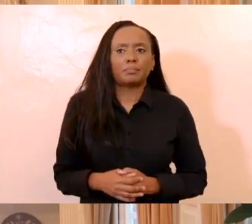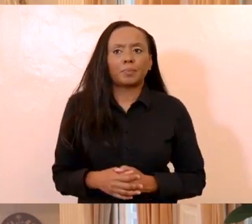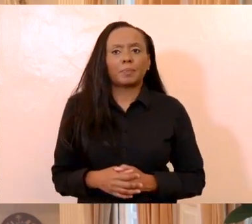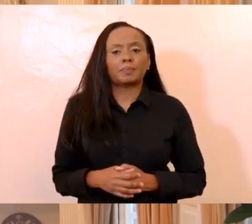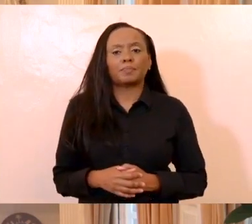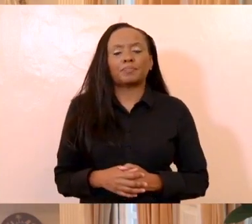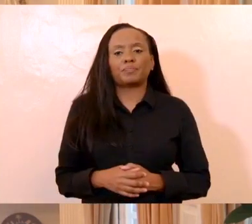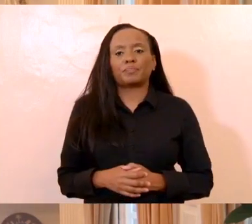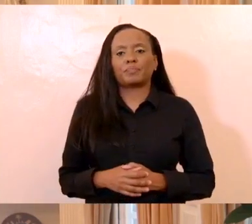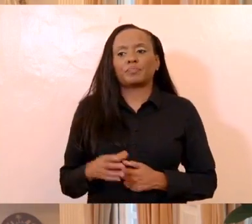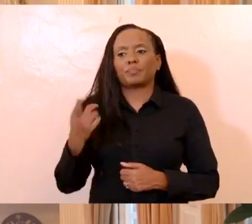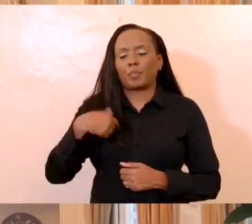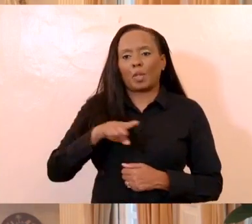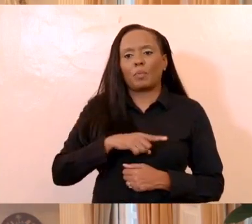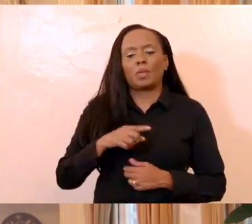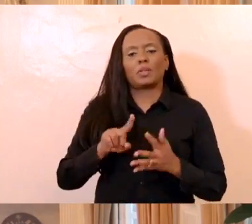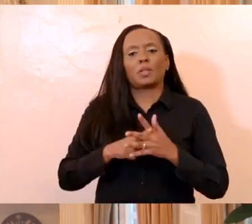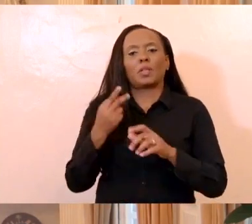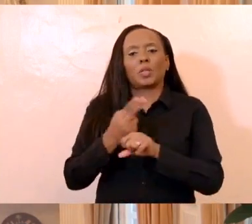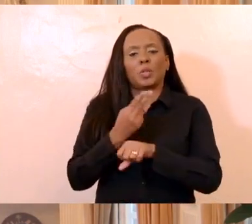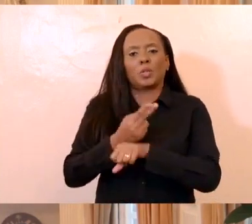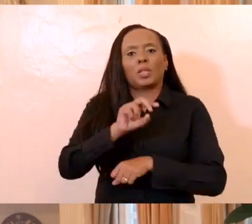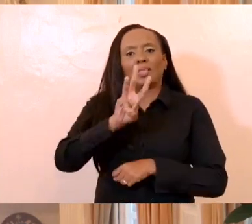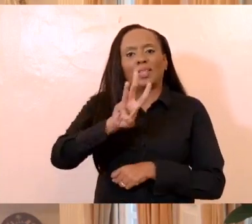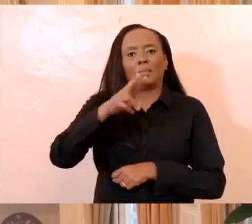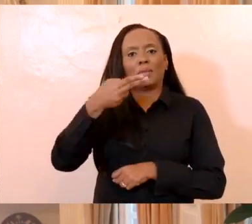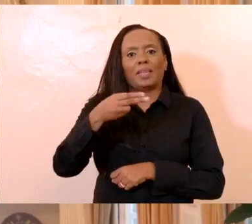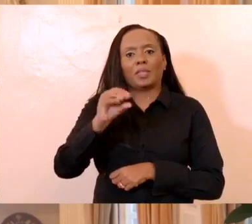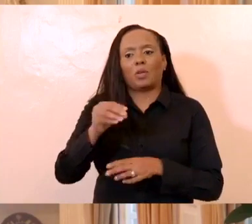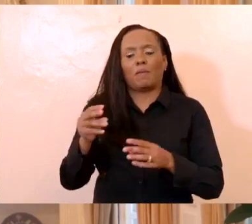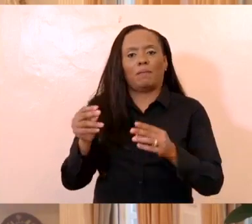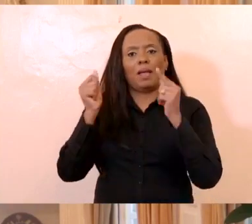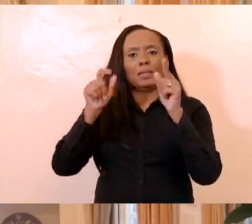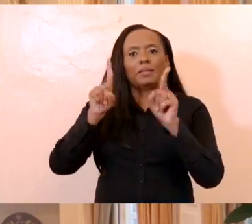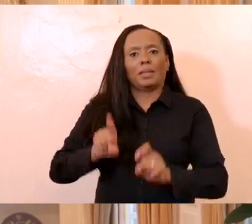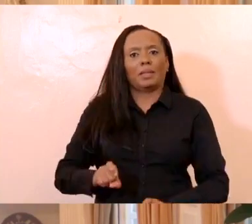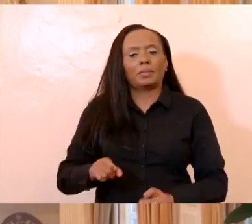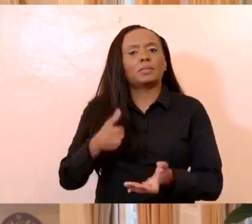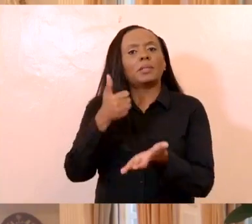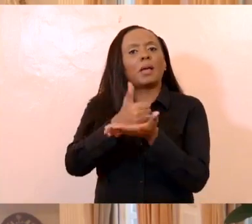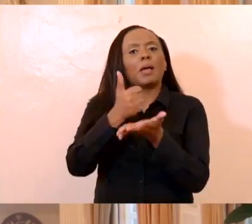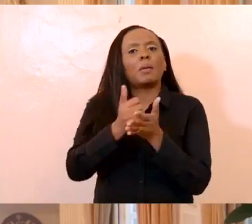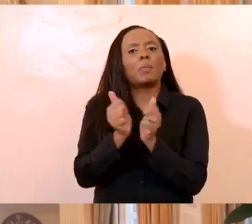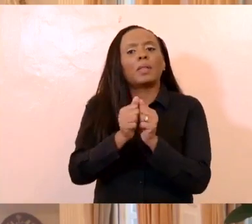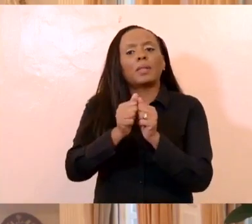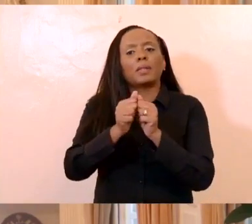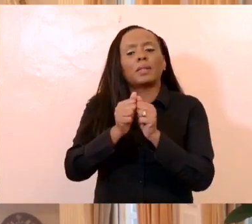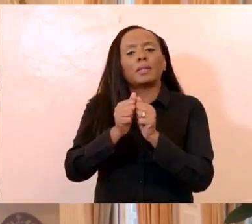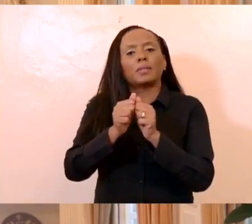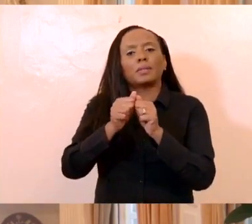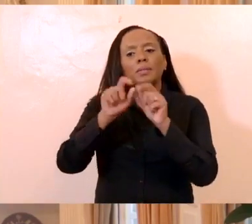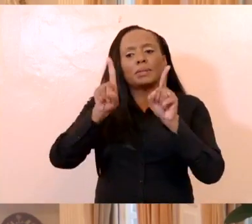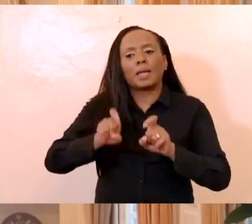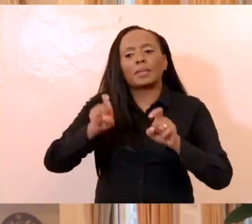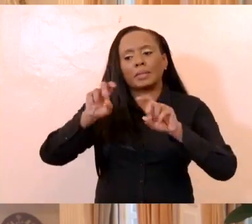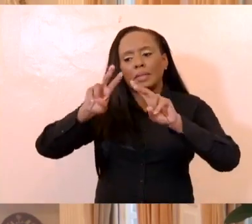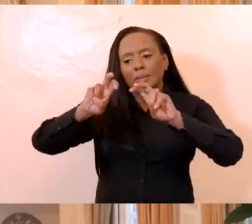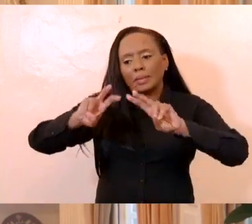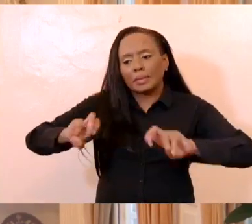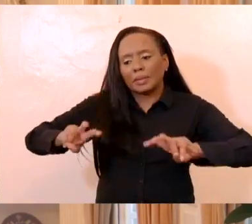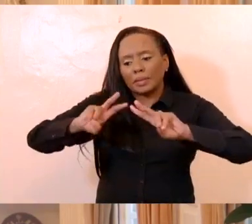WHO-approved antigen rapid test to assist with screening at hospitals, and also an